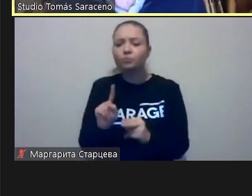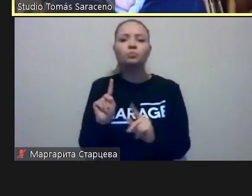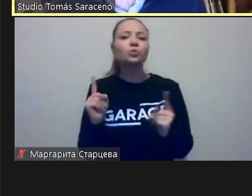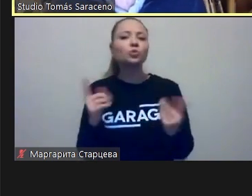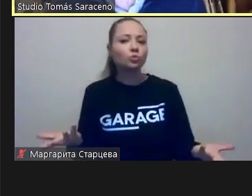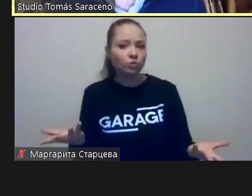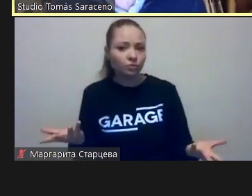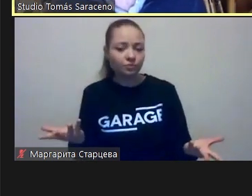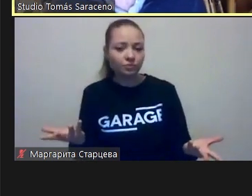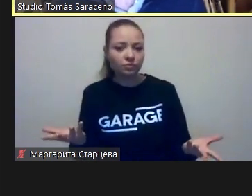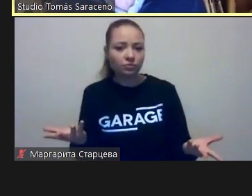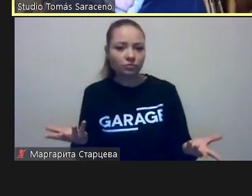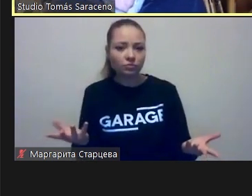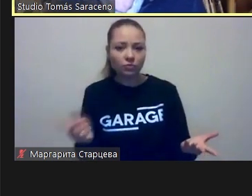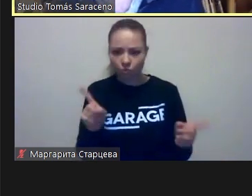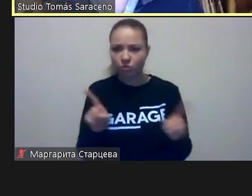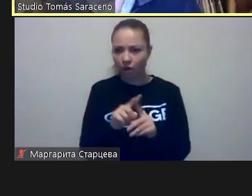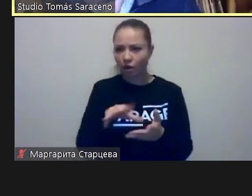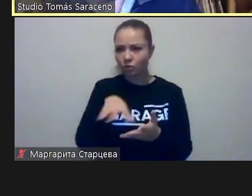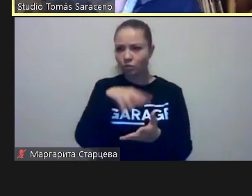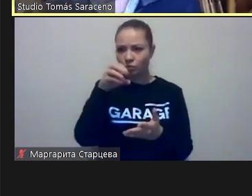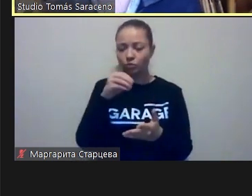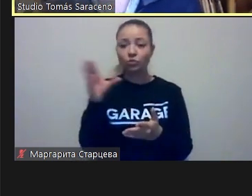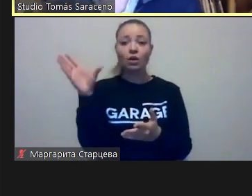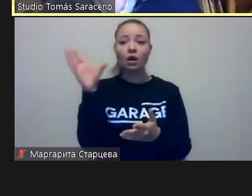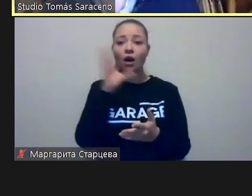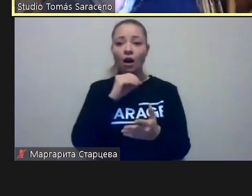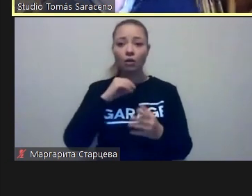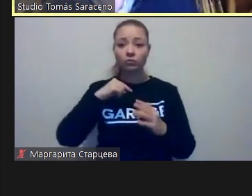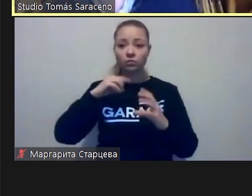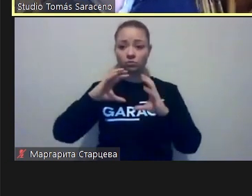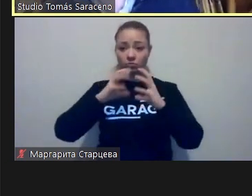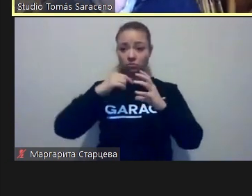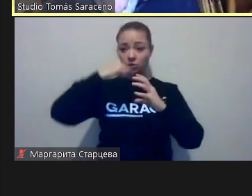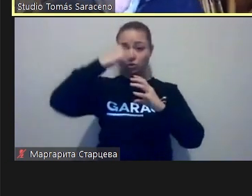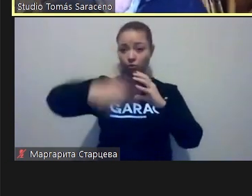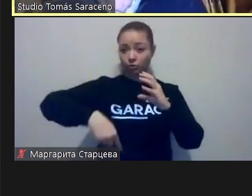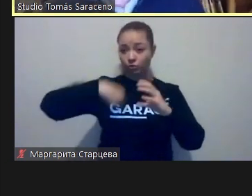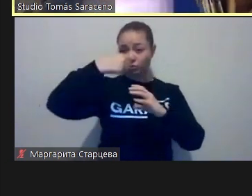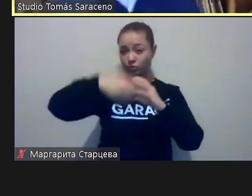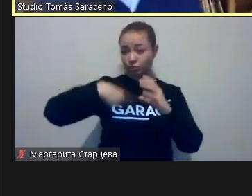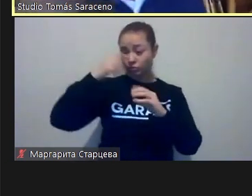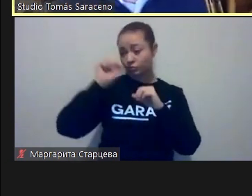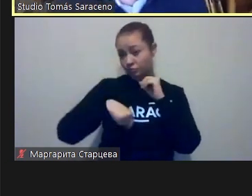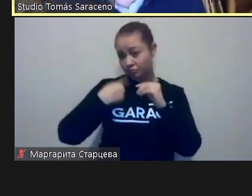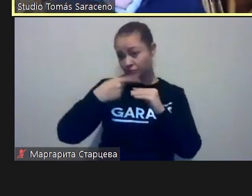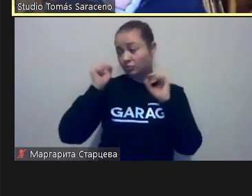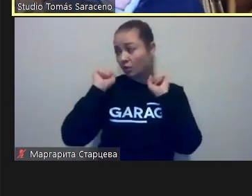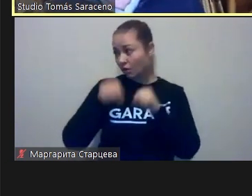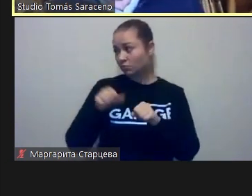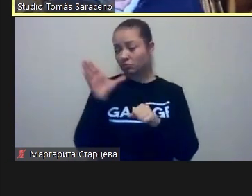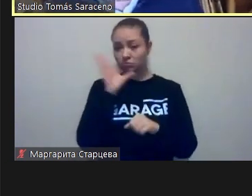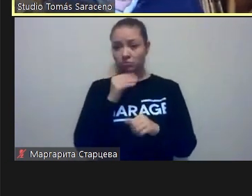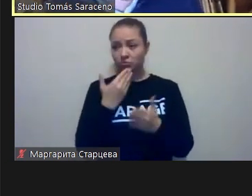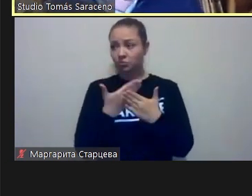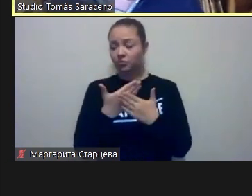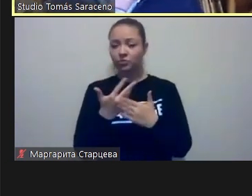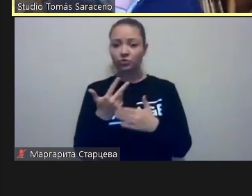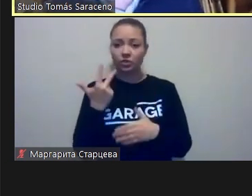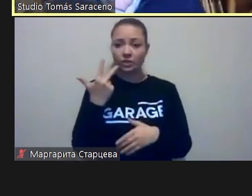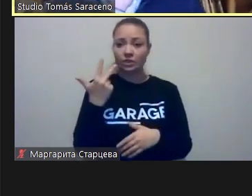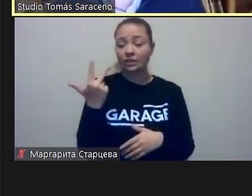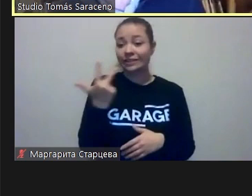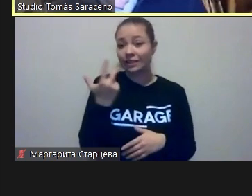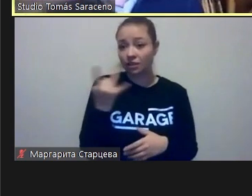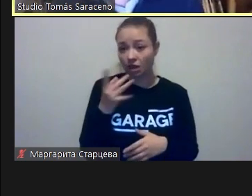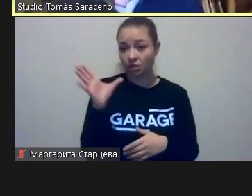This means minimum, the maximum was 3 times around the world in parallel 54. It's kind of below the equator, more at